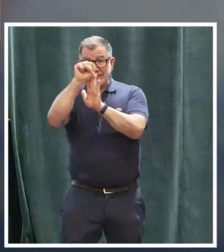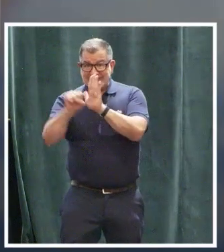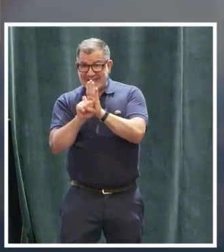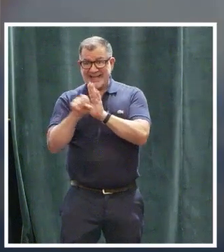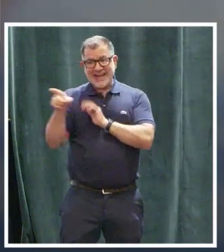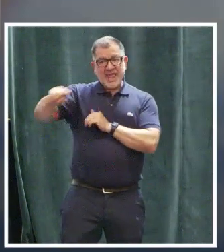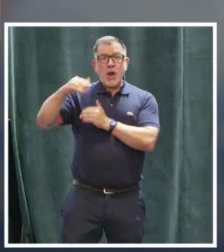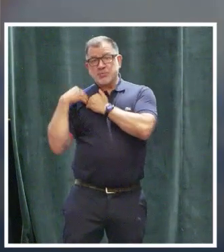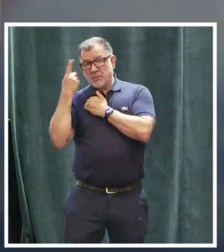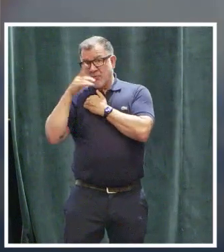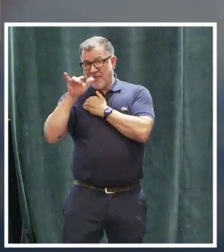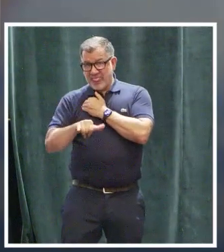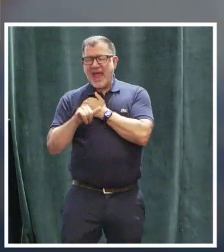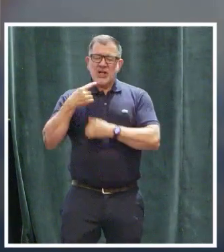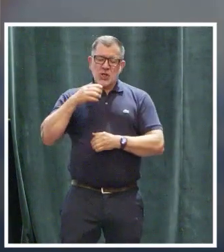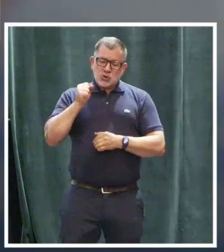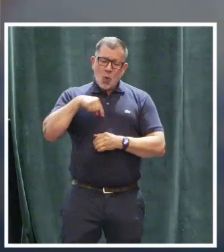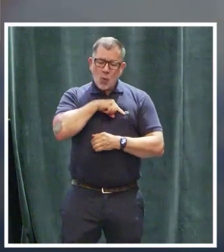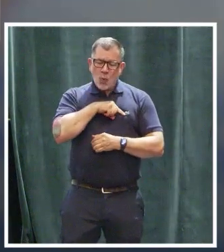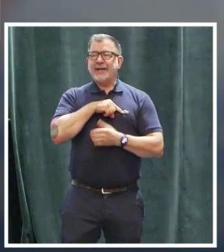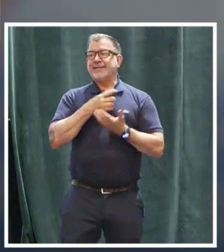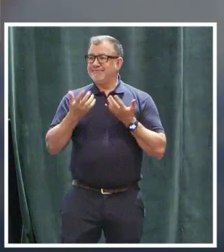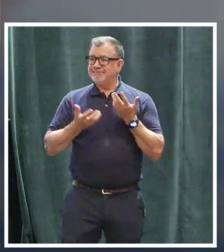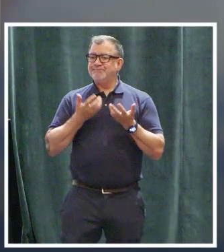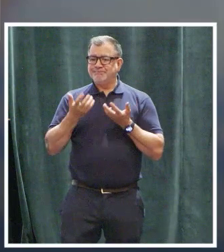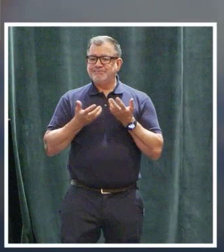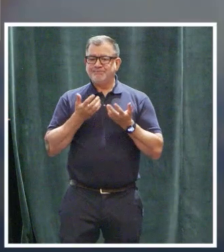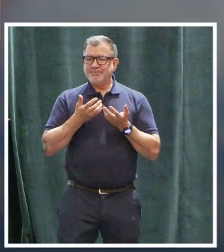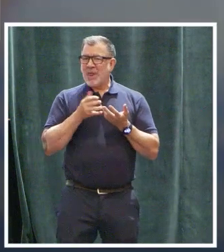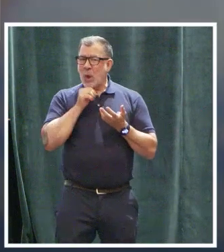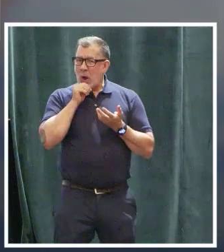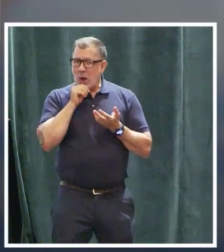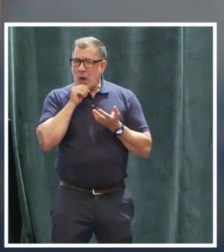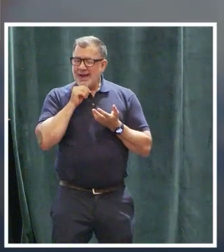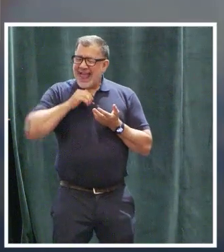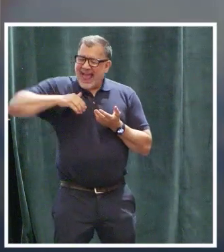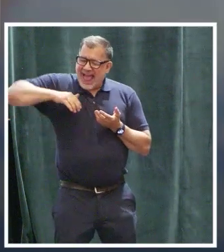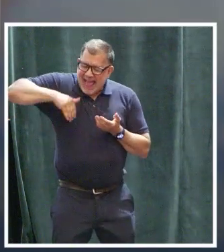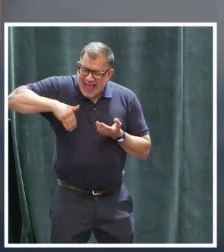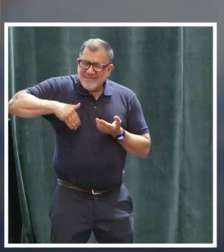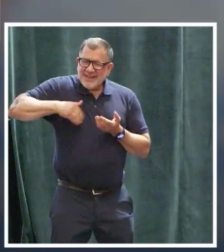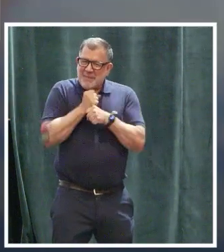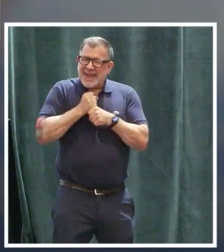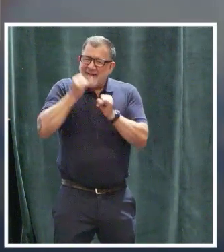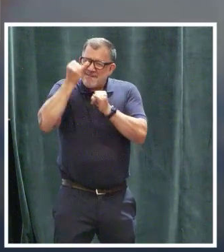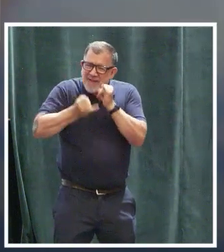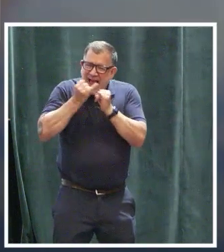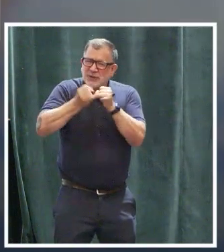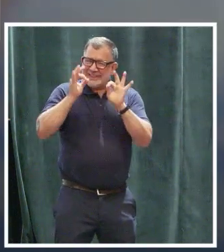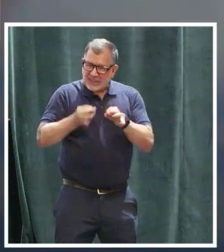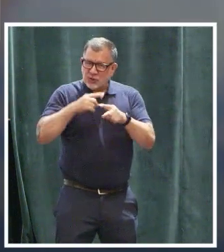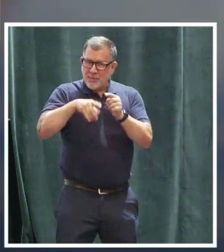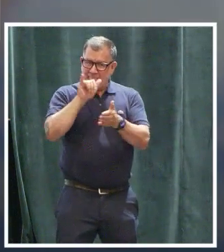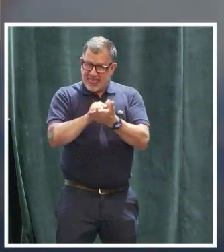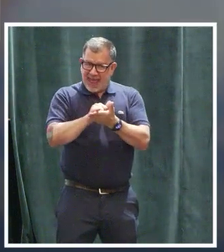responsible for, and so we are not yet in a final state of knowing exactly what